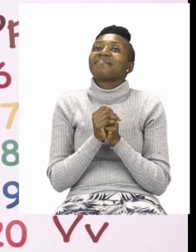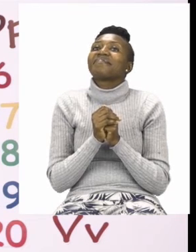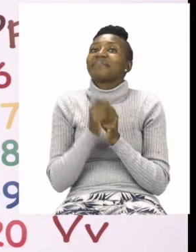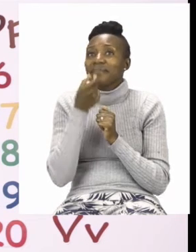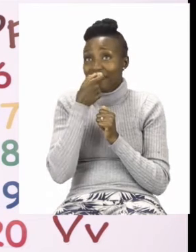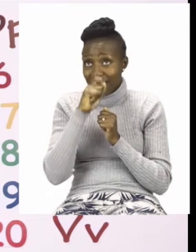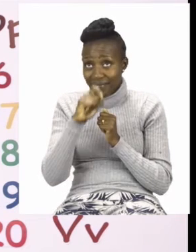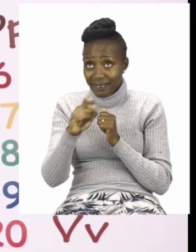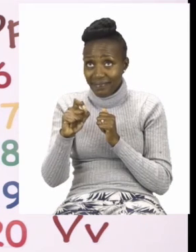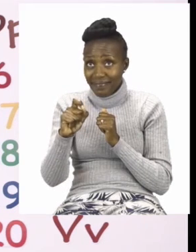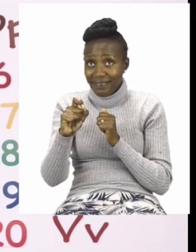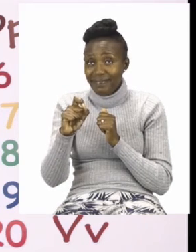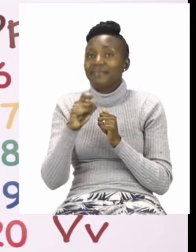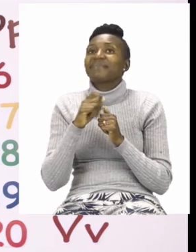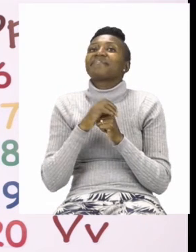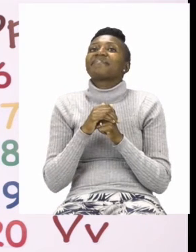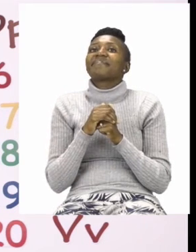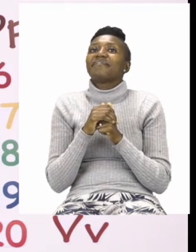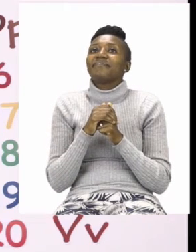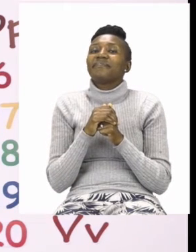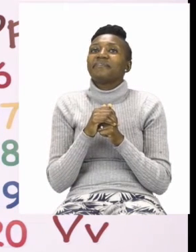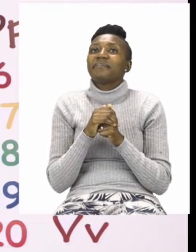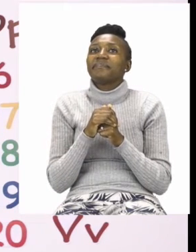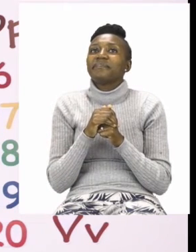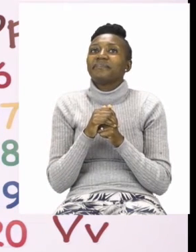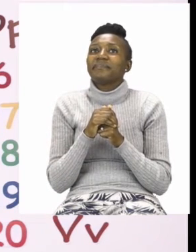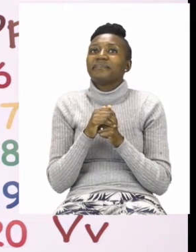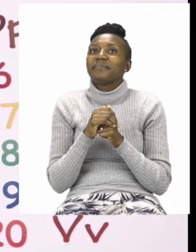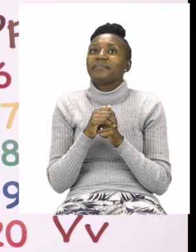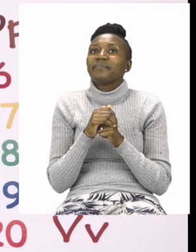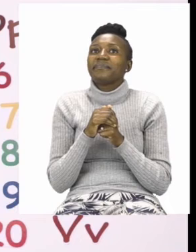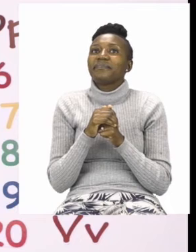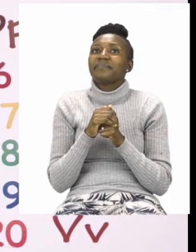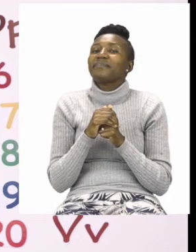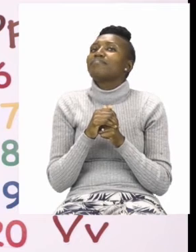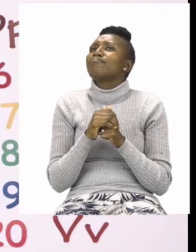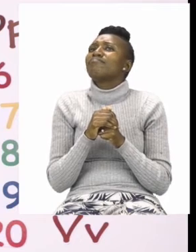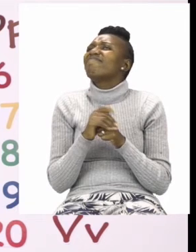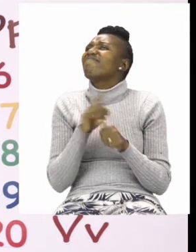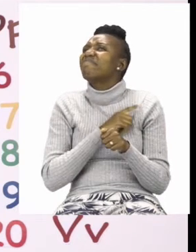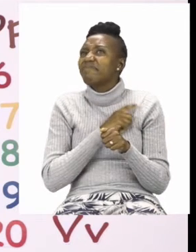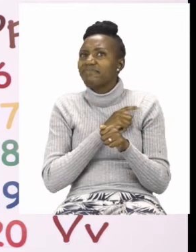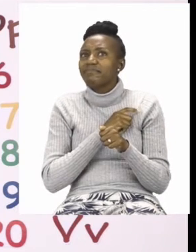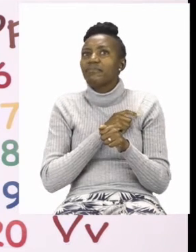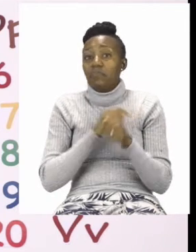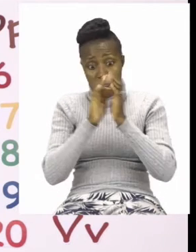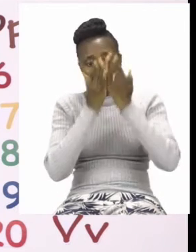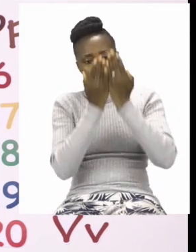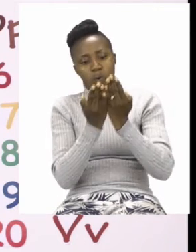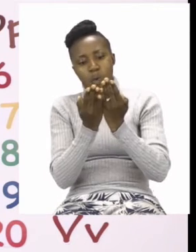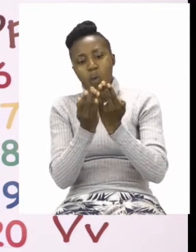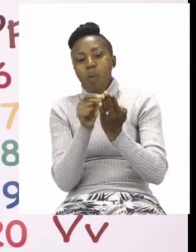Pencil. Here is the word pencil. We use it to write inside